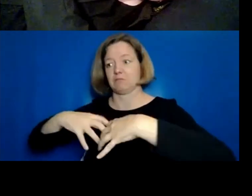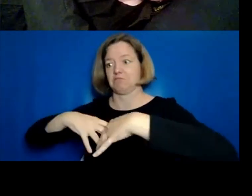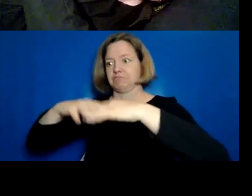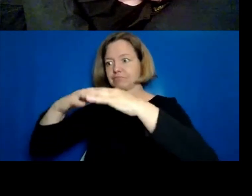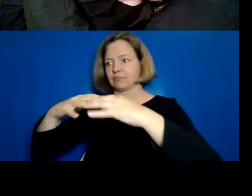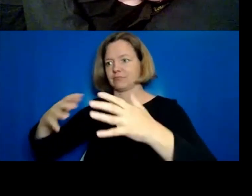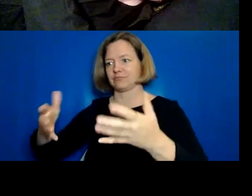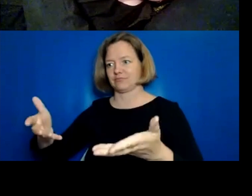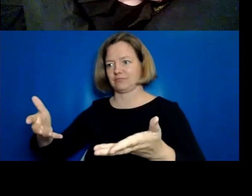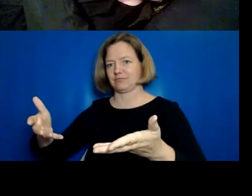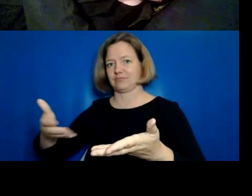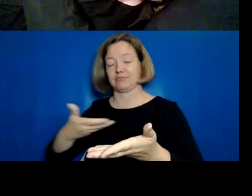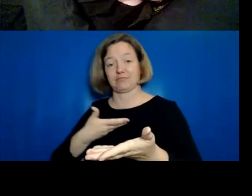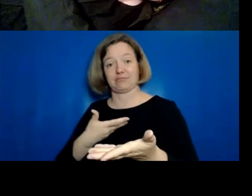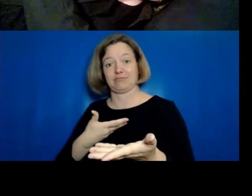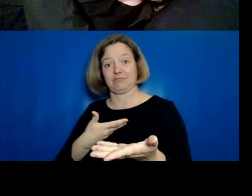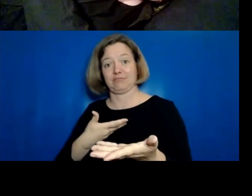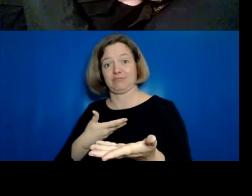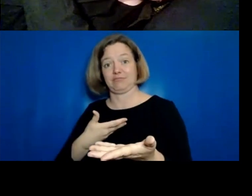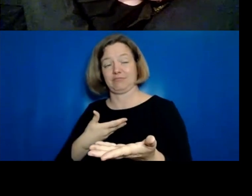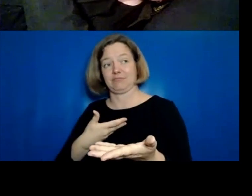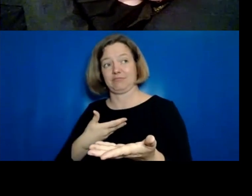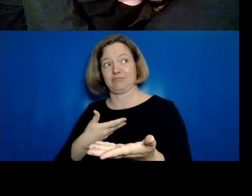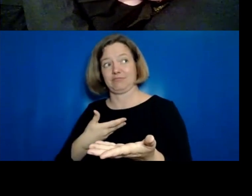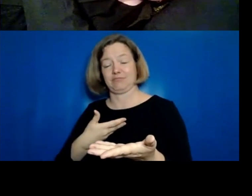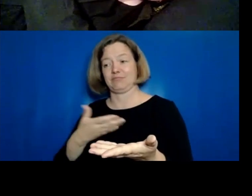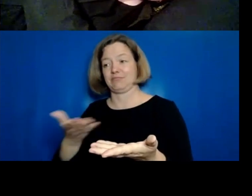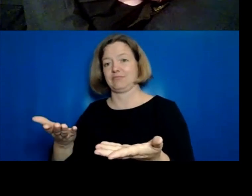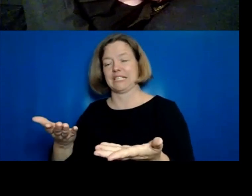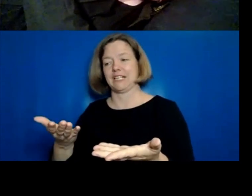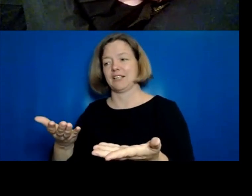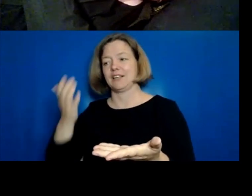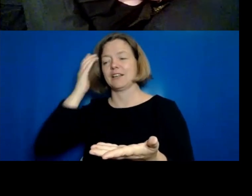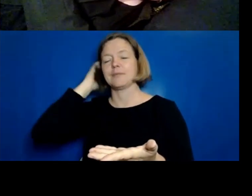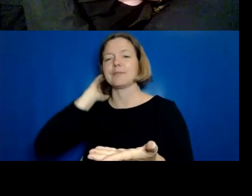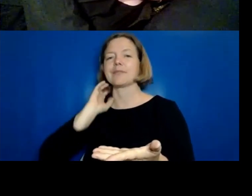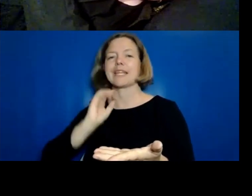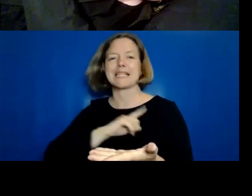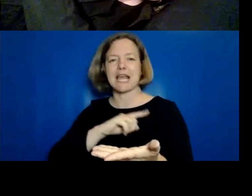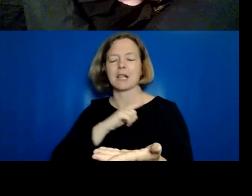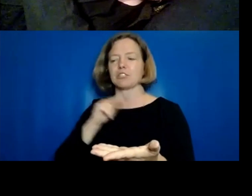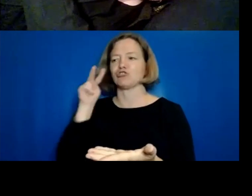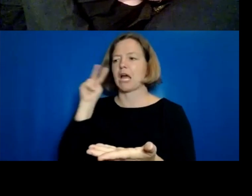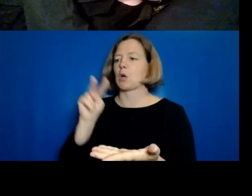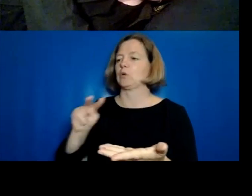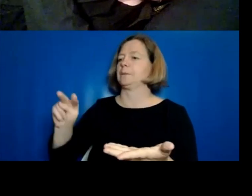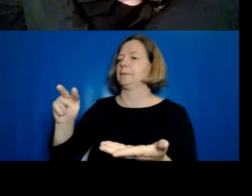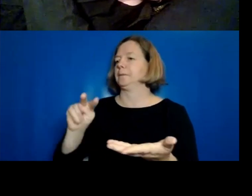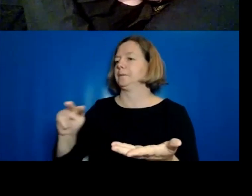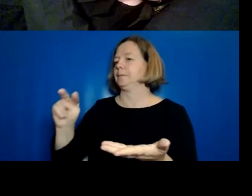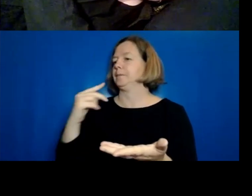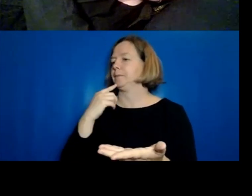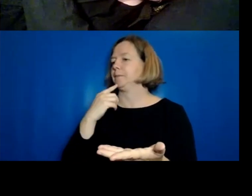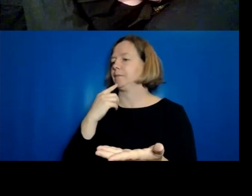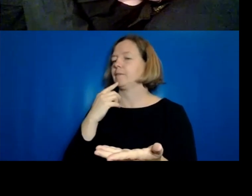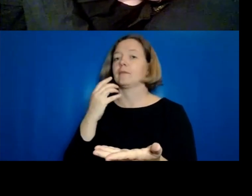that is sometimes at least linked to me to the question of, okay, who do we